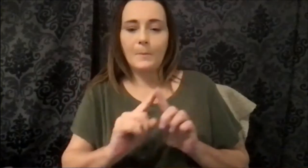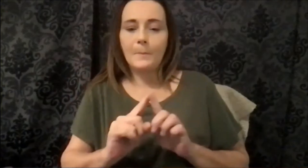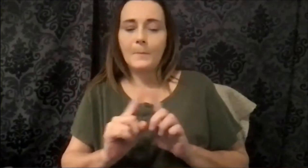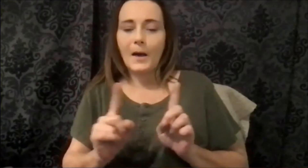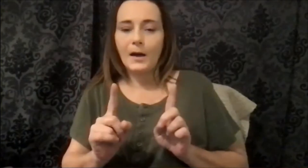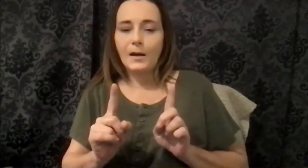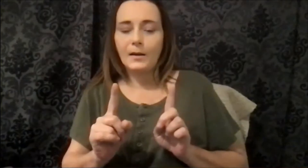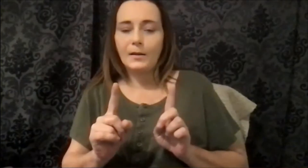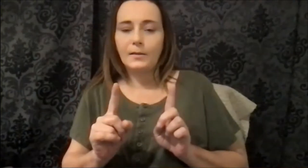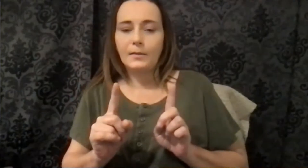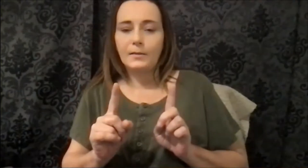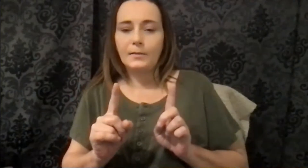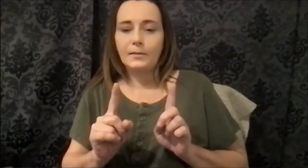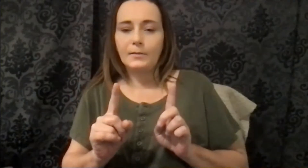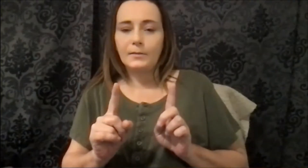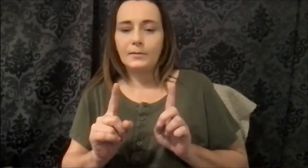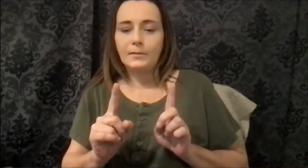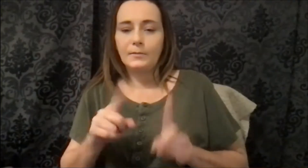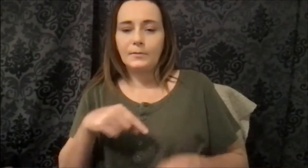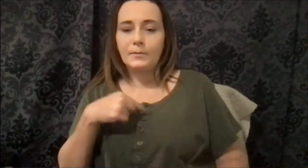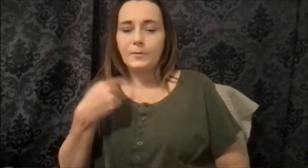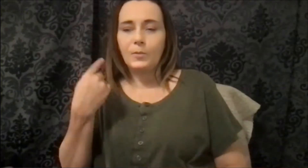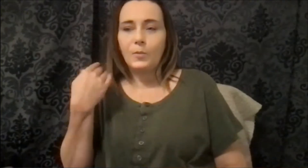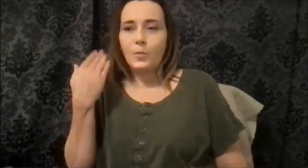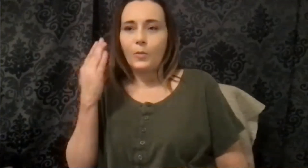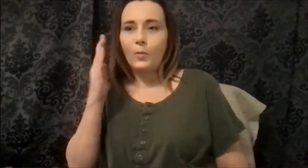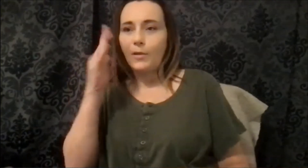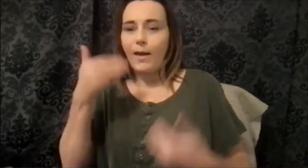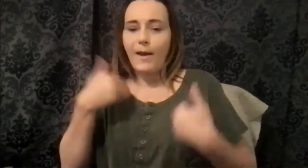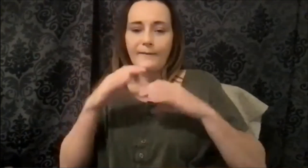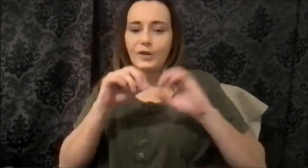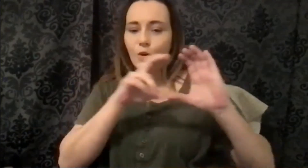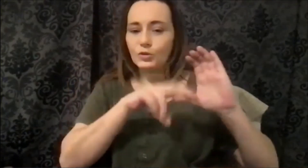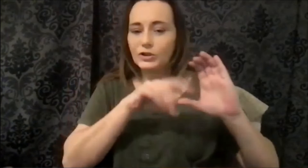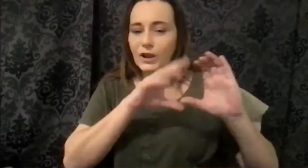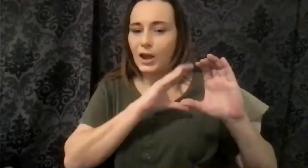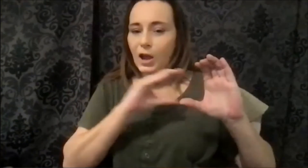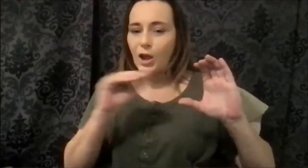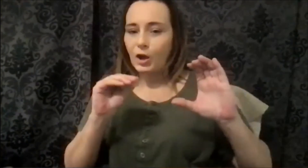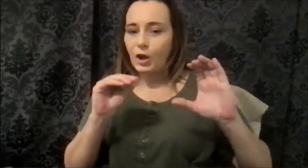And as said, we will have no chair and the vice would have